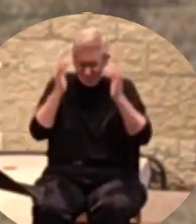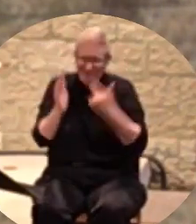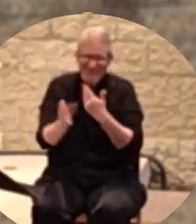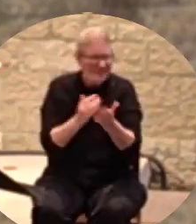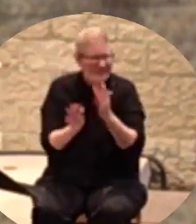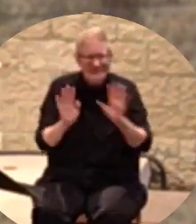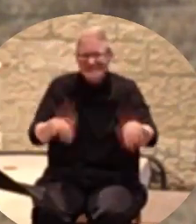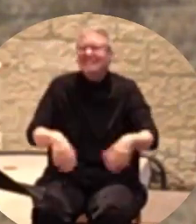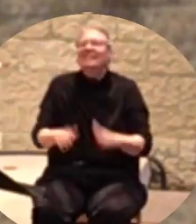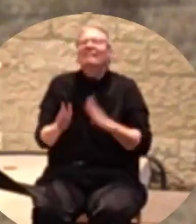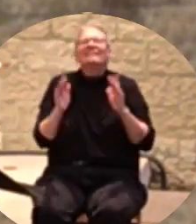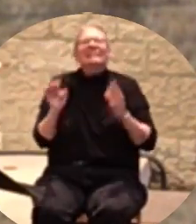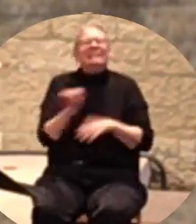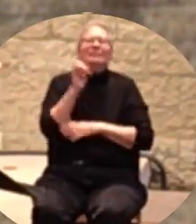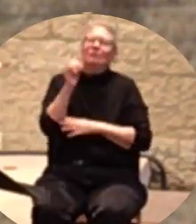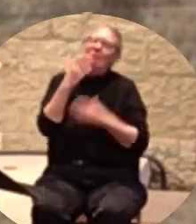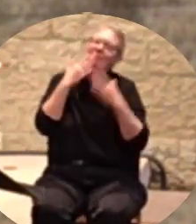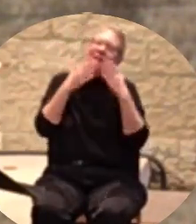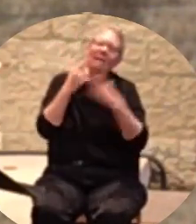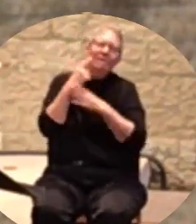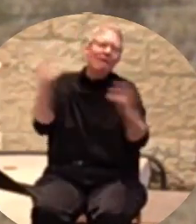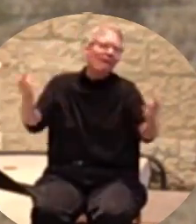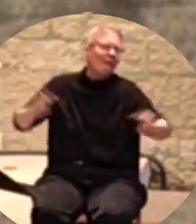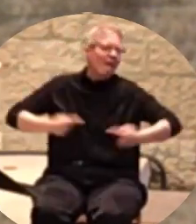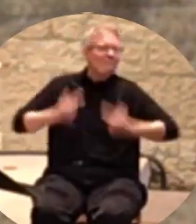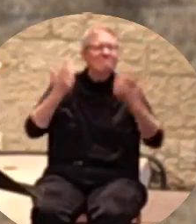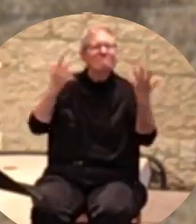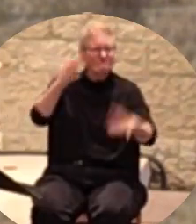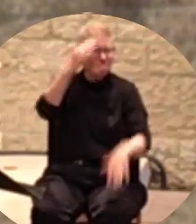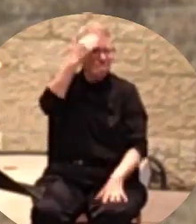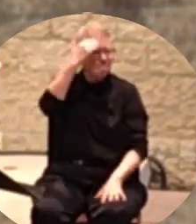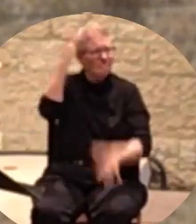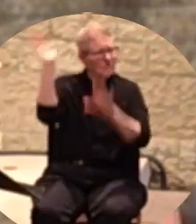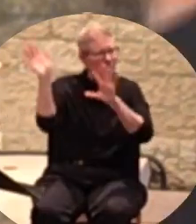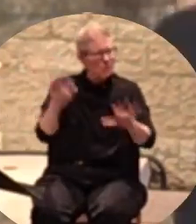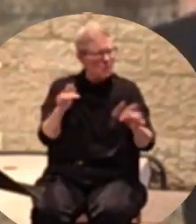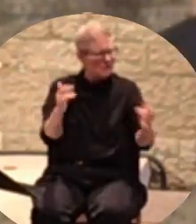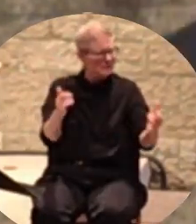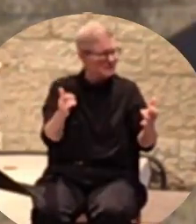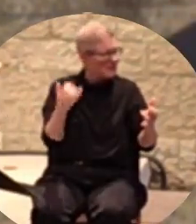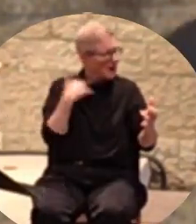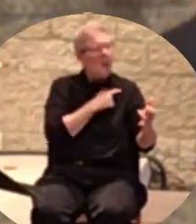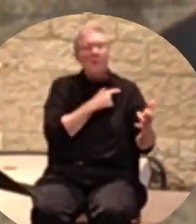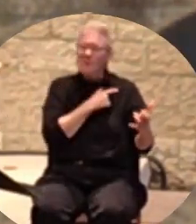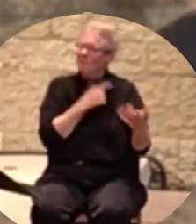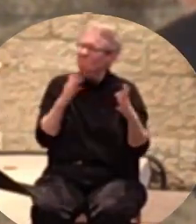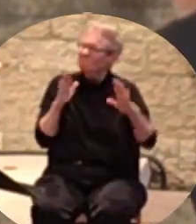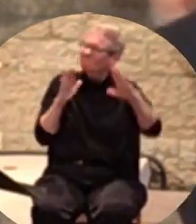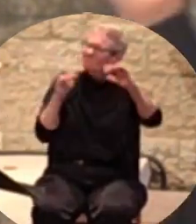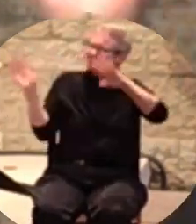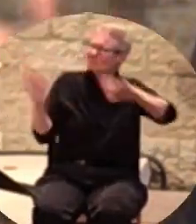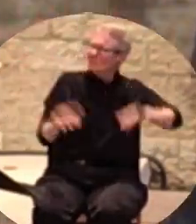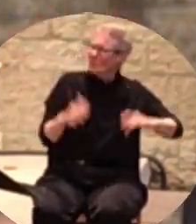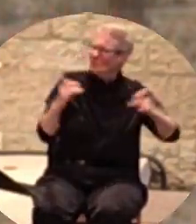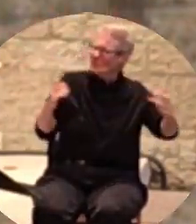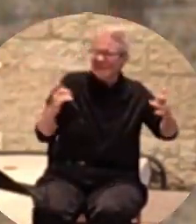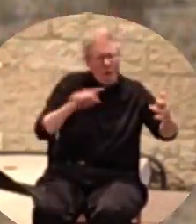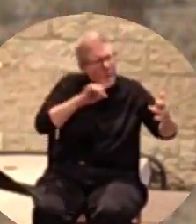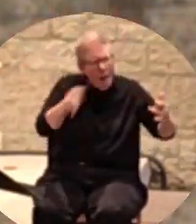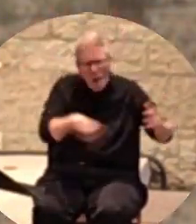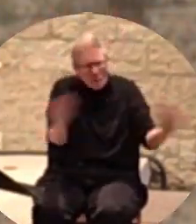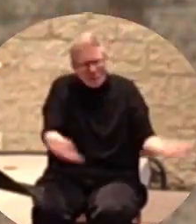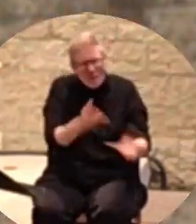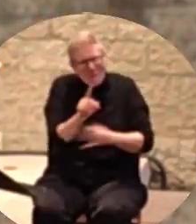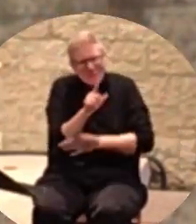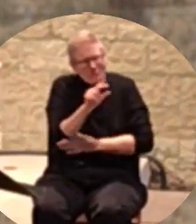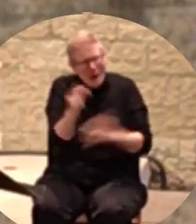Thanks for being here with us today. And I know it's snowing outside and we're expecting snow today. Only in Minnesota could we do this for Easter. And